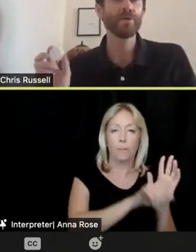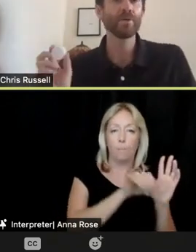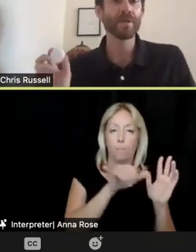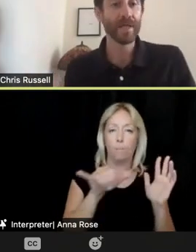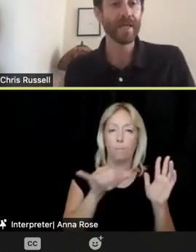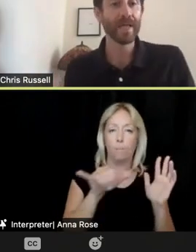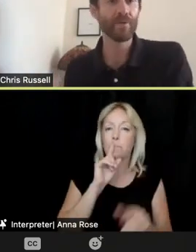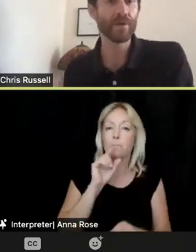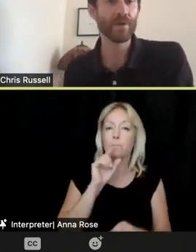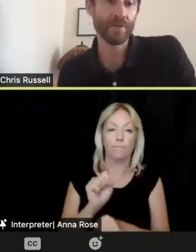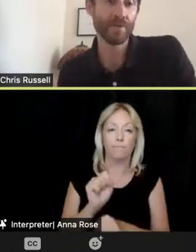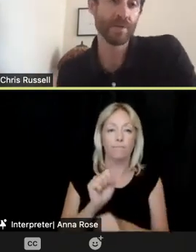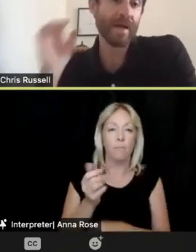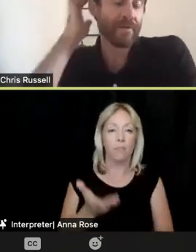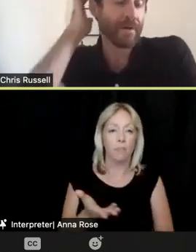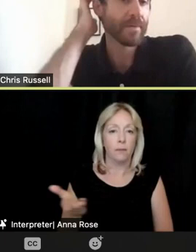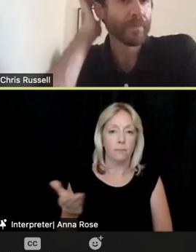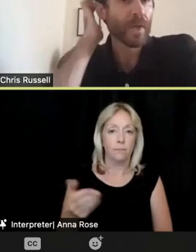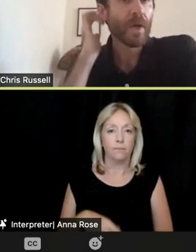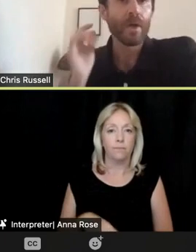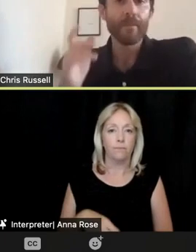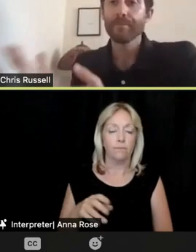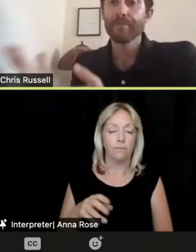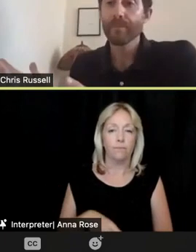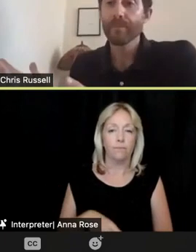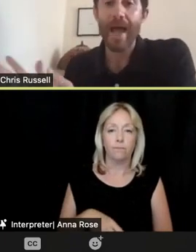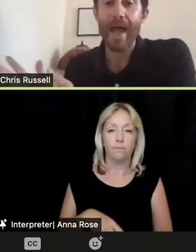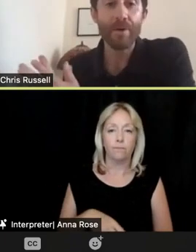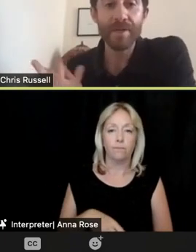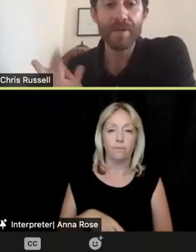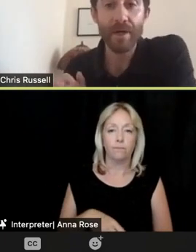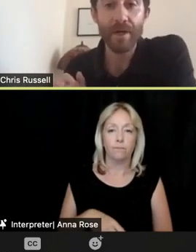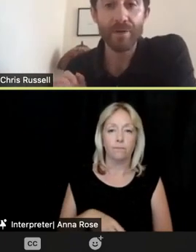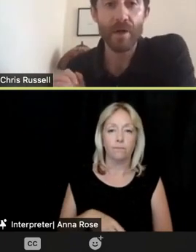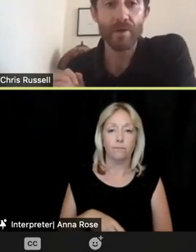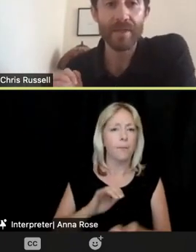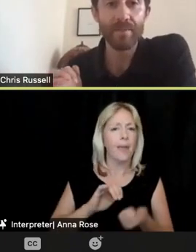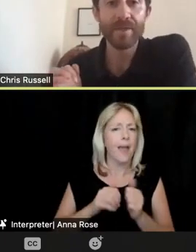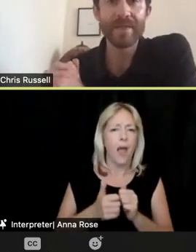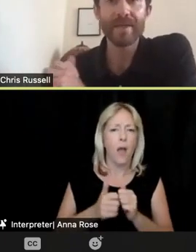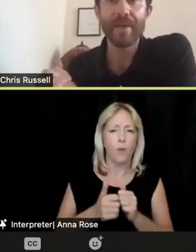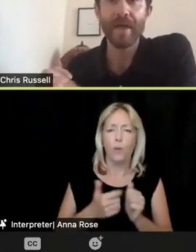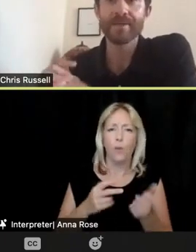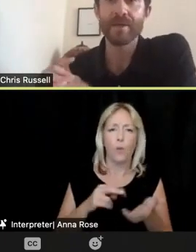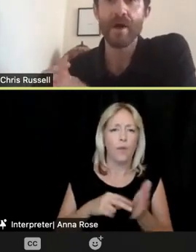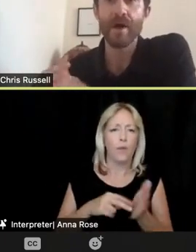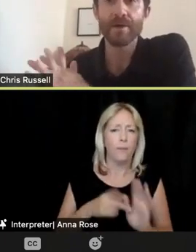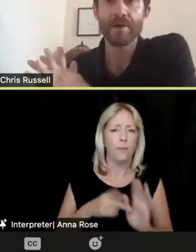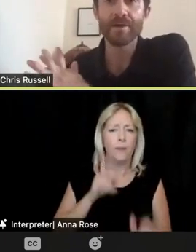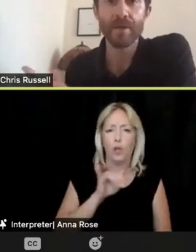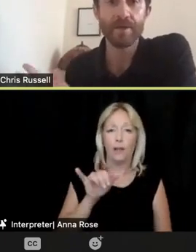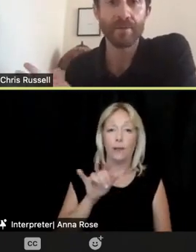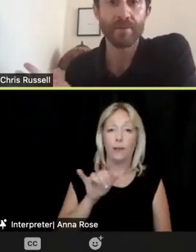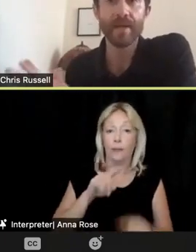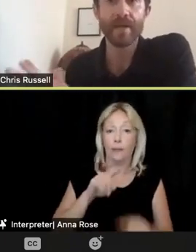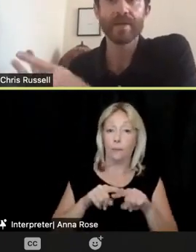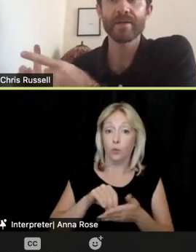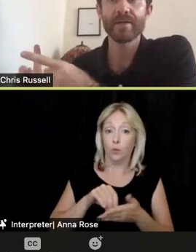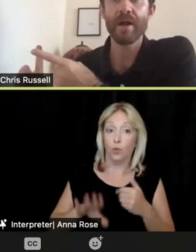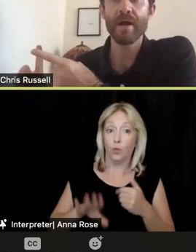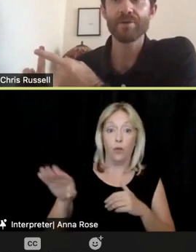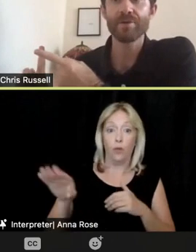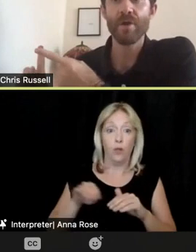to the thing it refers to the referent. How does it bear a strong resemblance? That depends on our student,